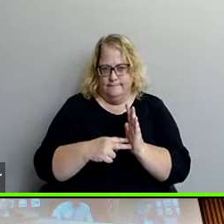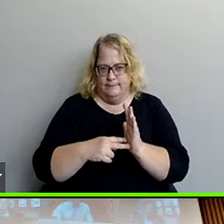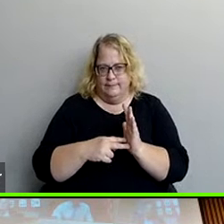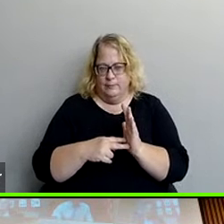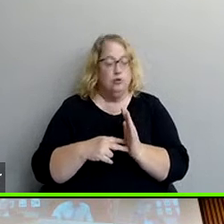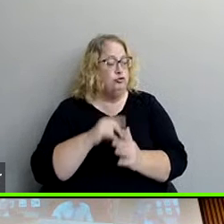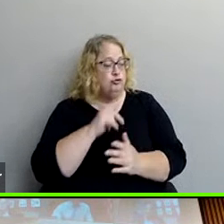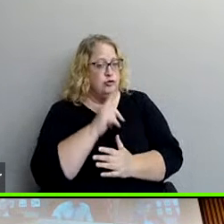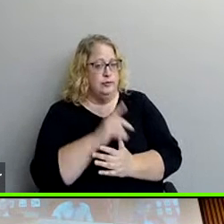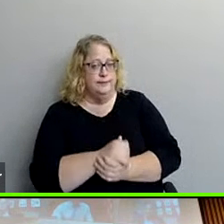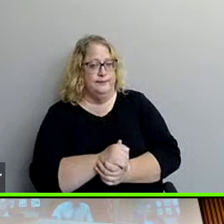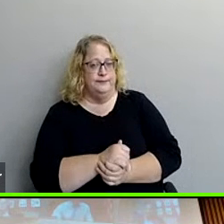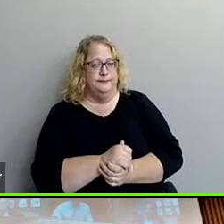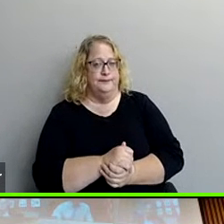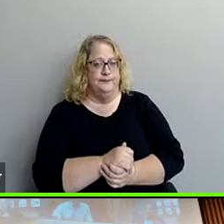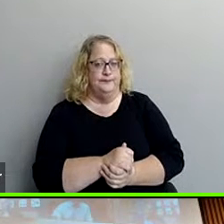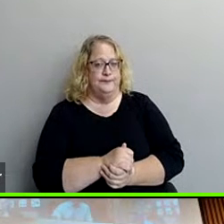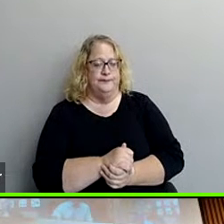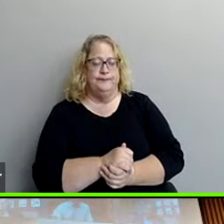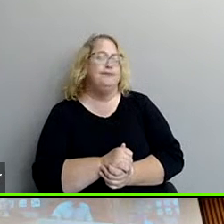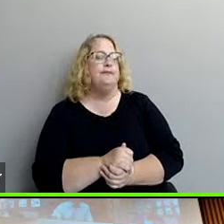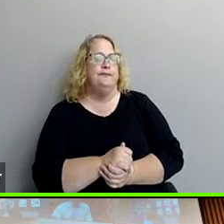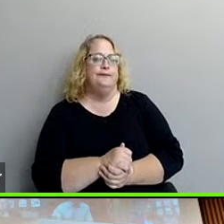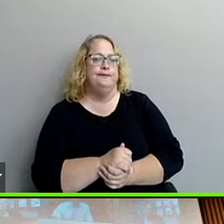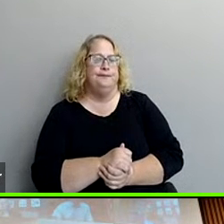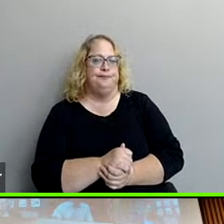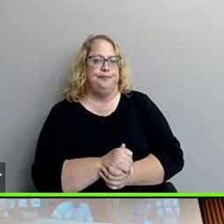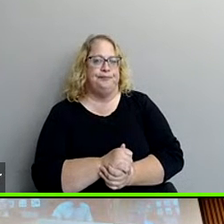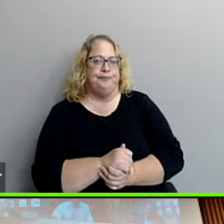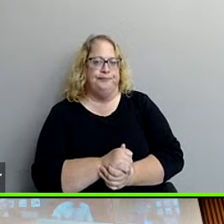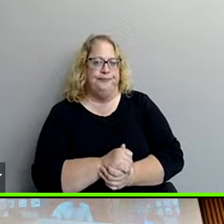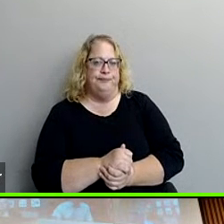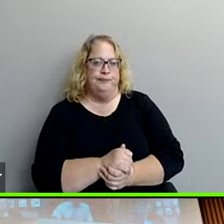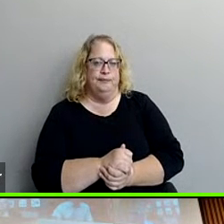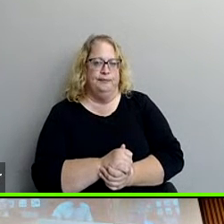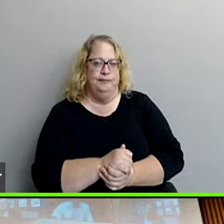about certification. So our,